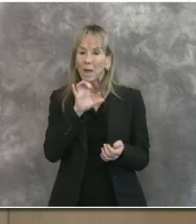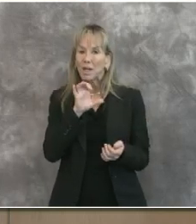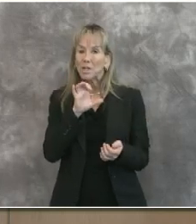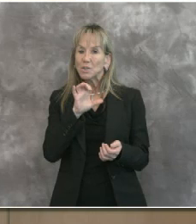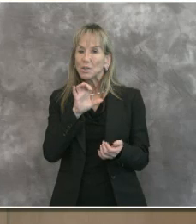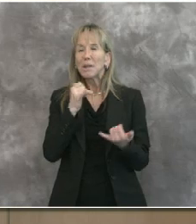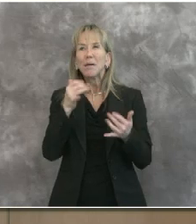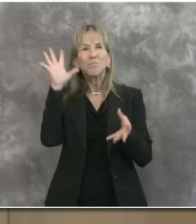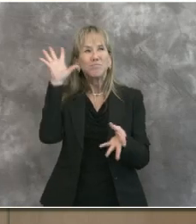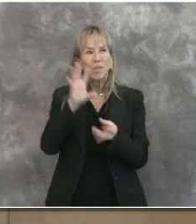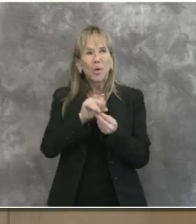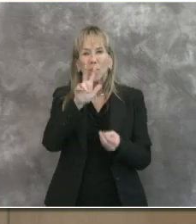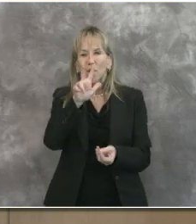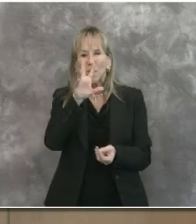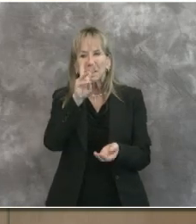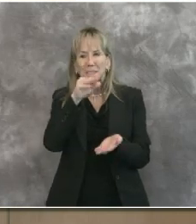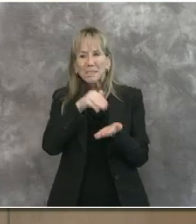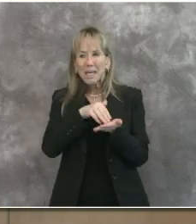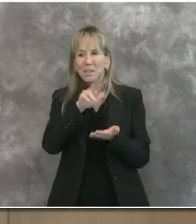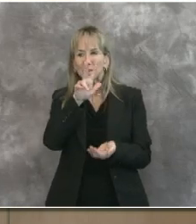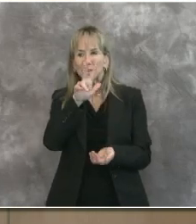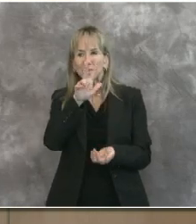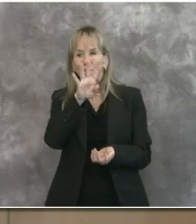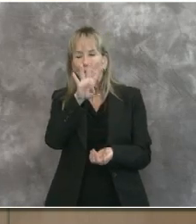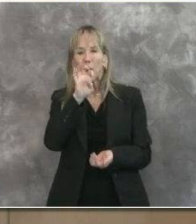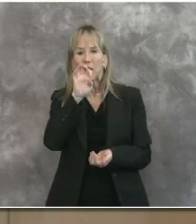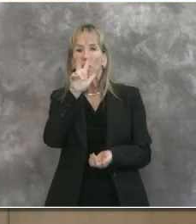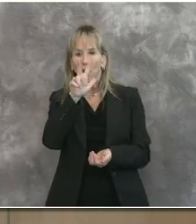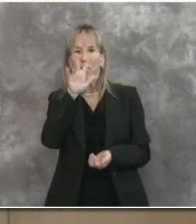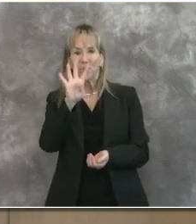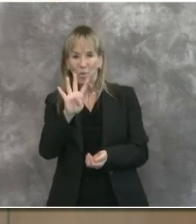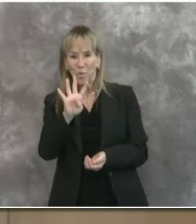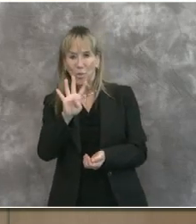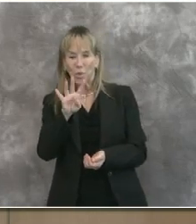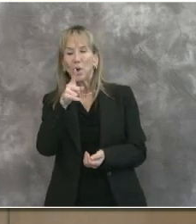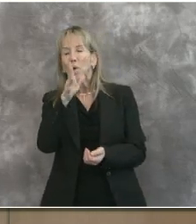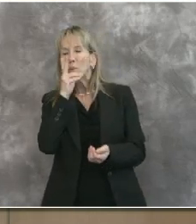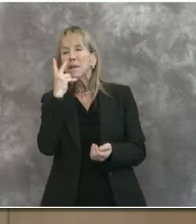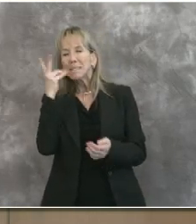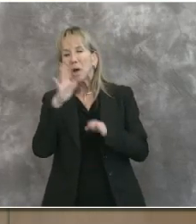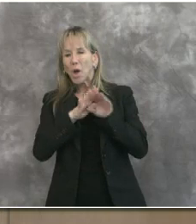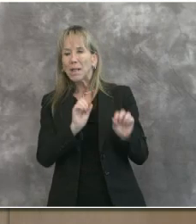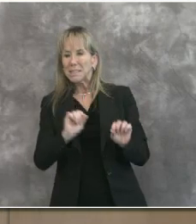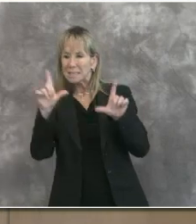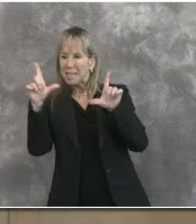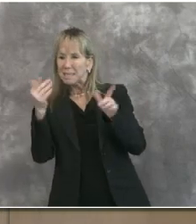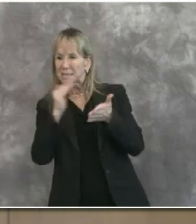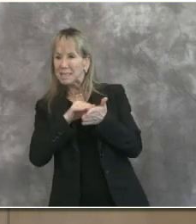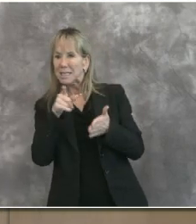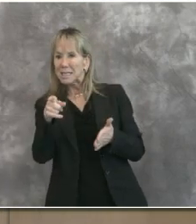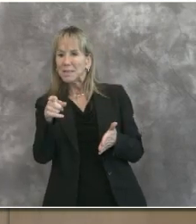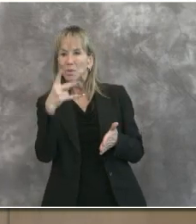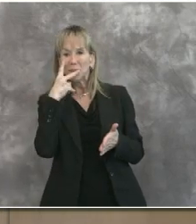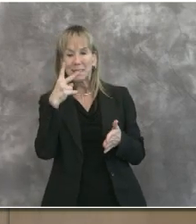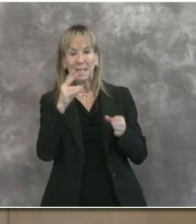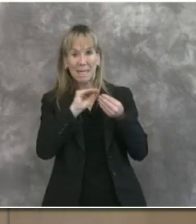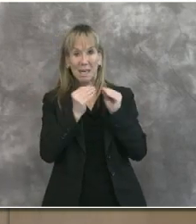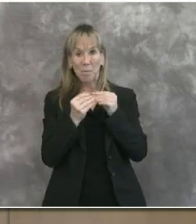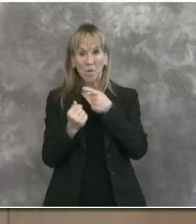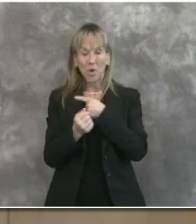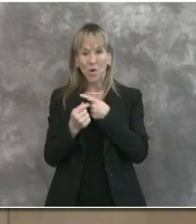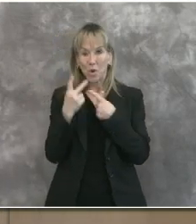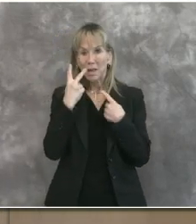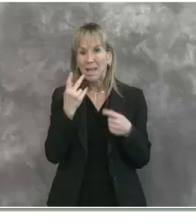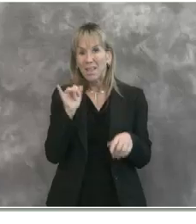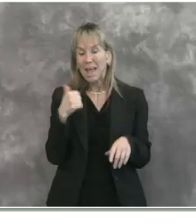of 36,434, which is also available on the slides we made in this presentation. And you can see right there. Now, those